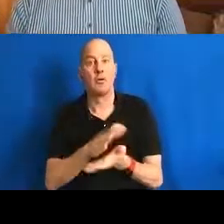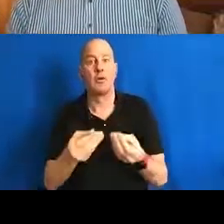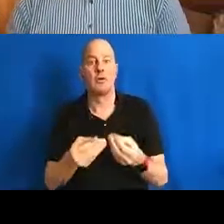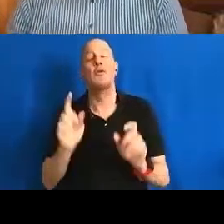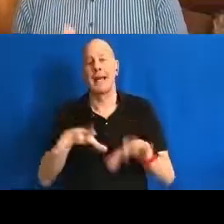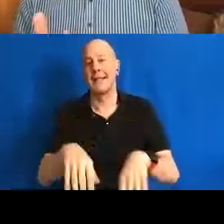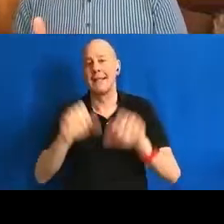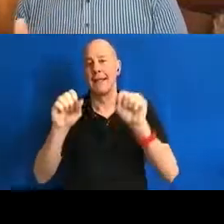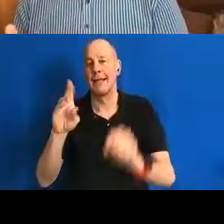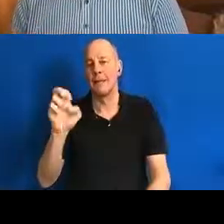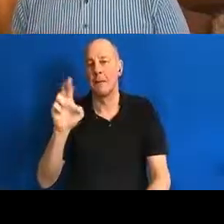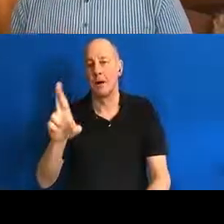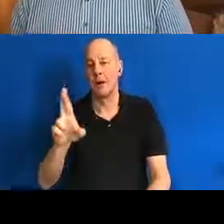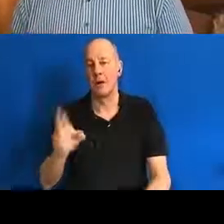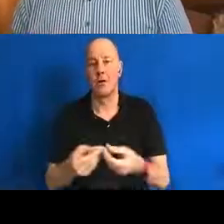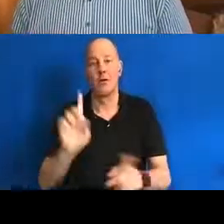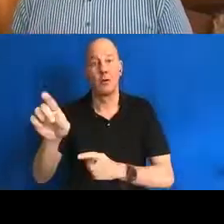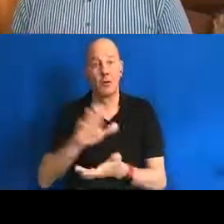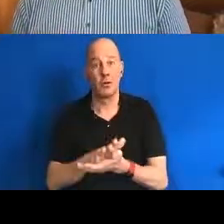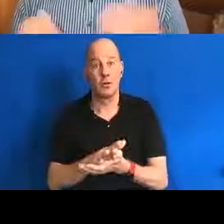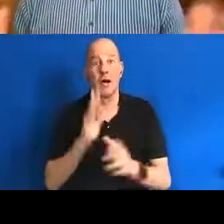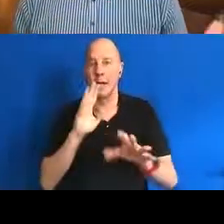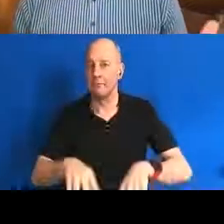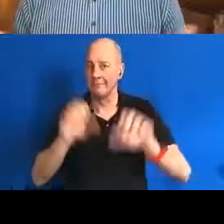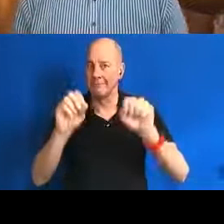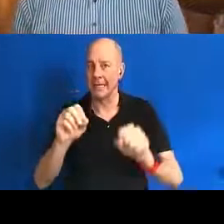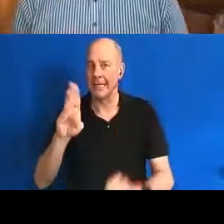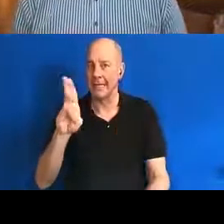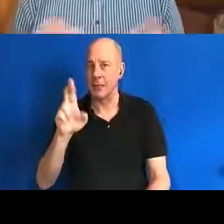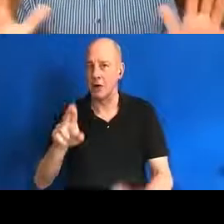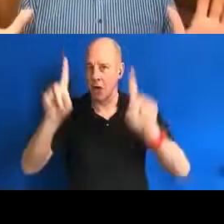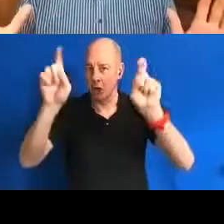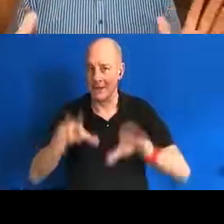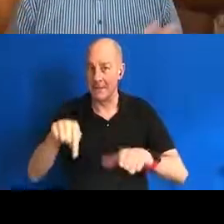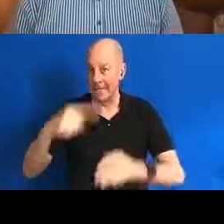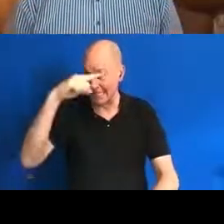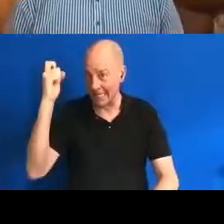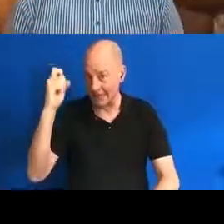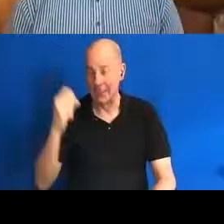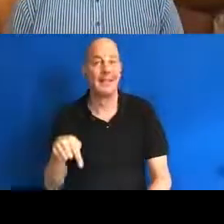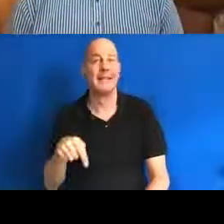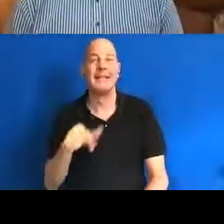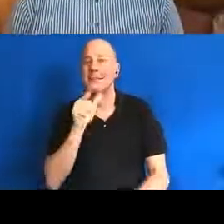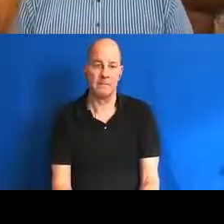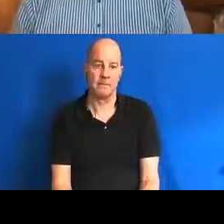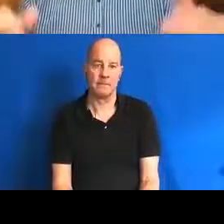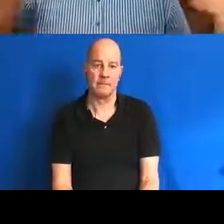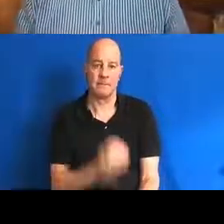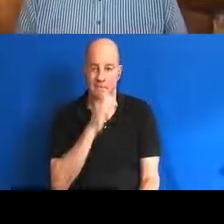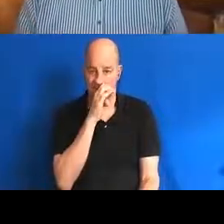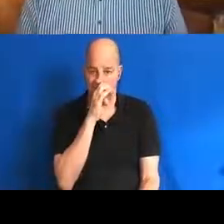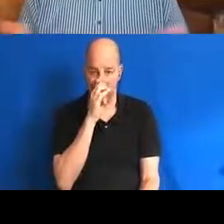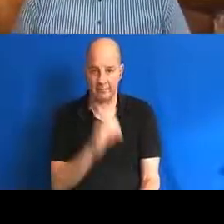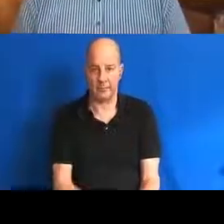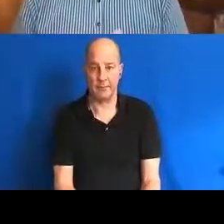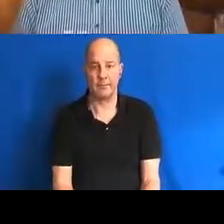attorney by the end of this year. But for now, this is not legal advice. This is just legal information. So